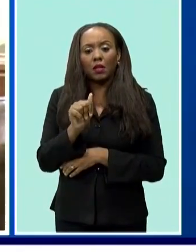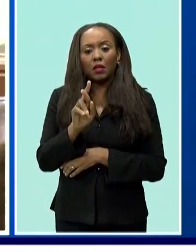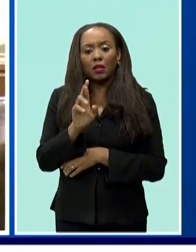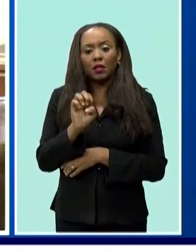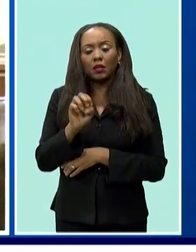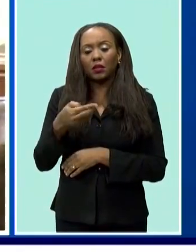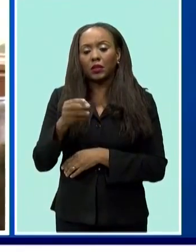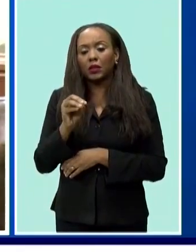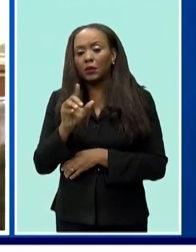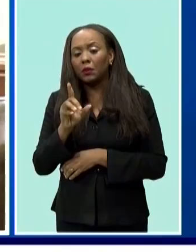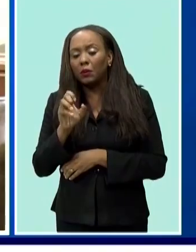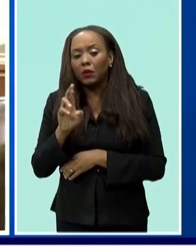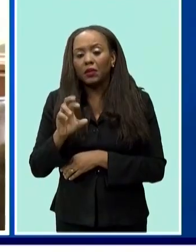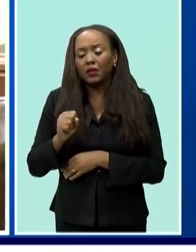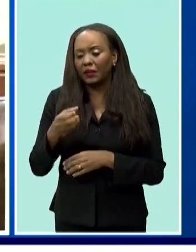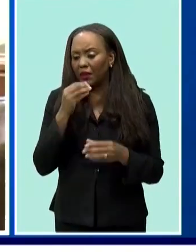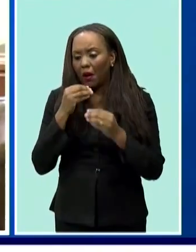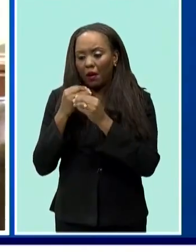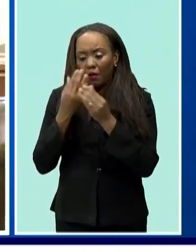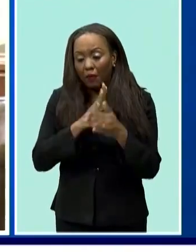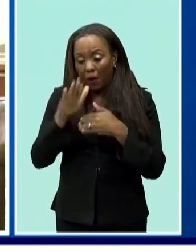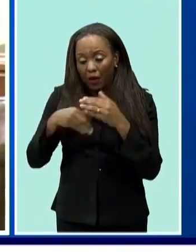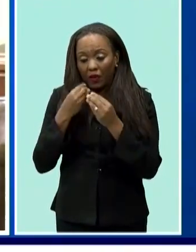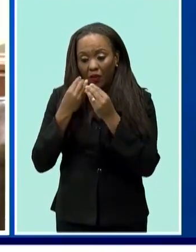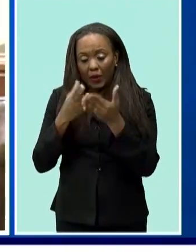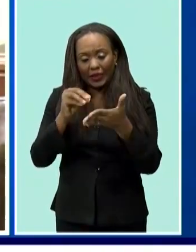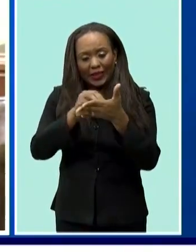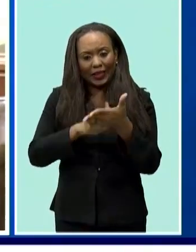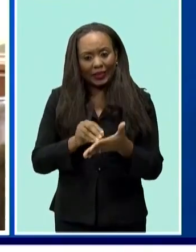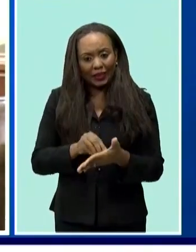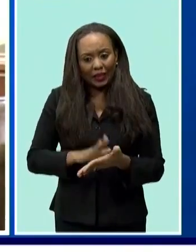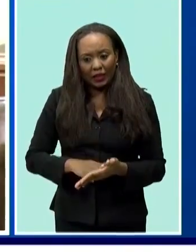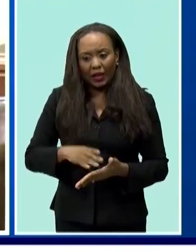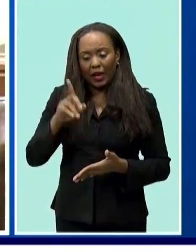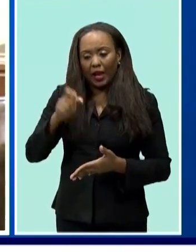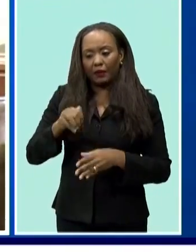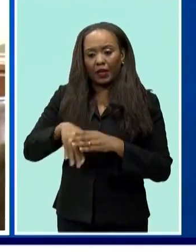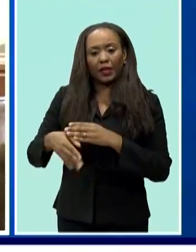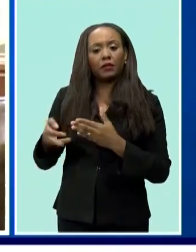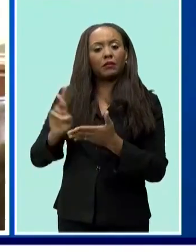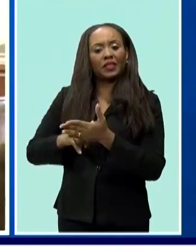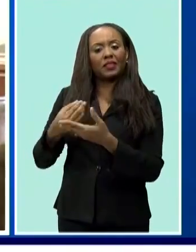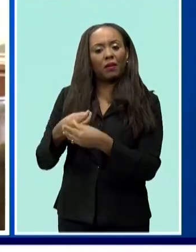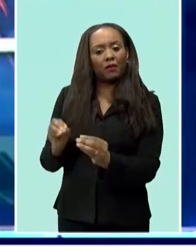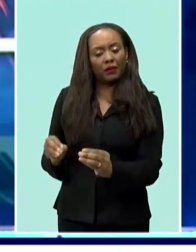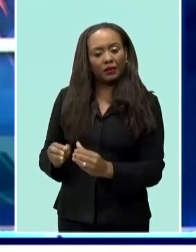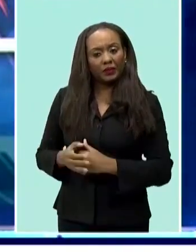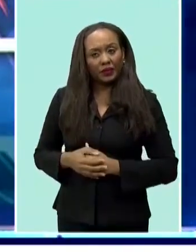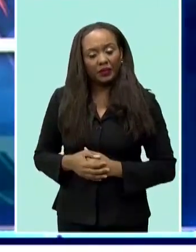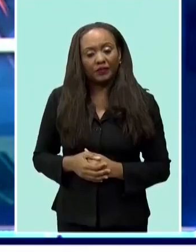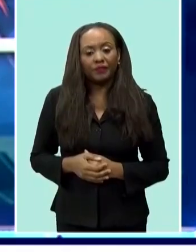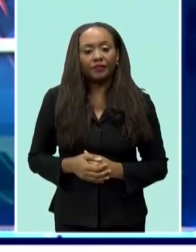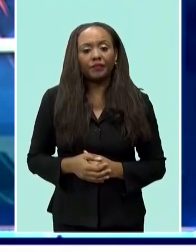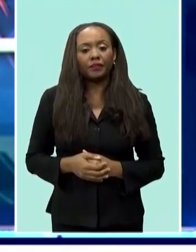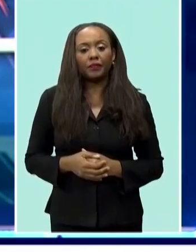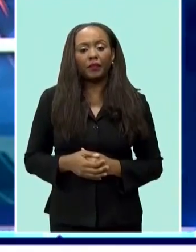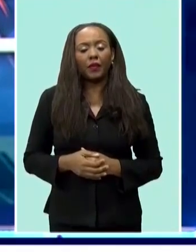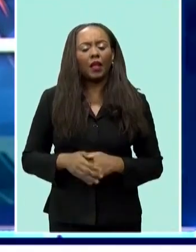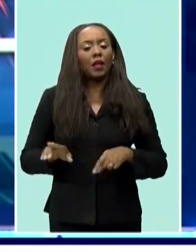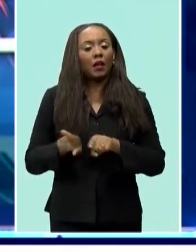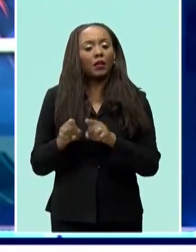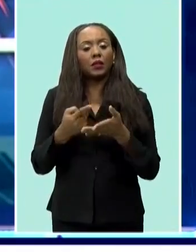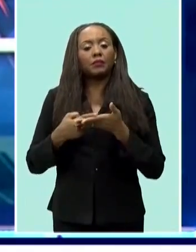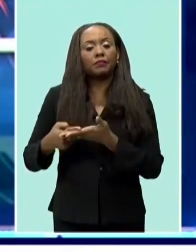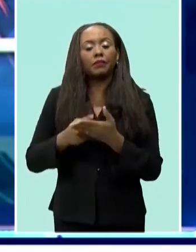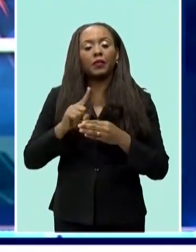became a shareholder. So this information has to be kept at the registered office. Well, the lower house also